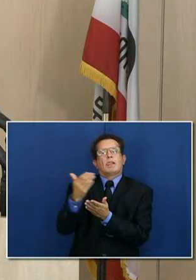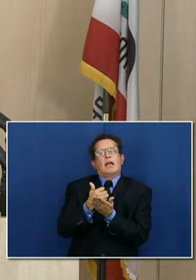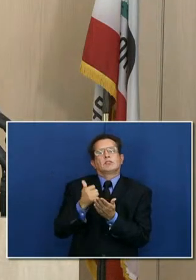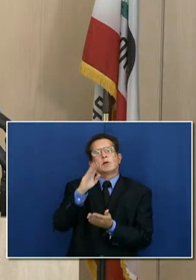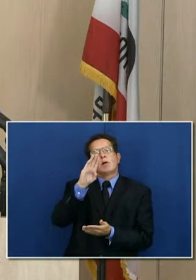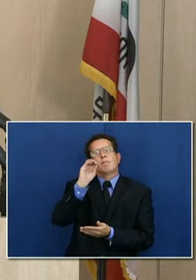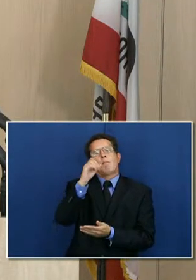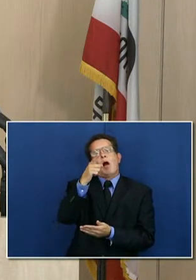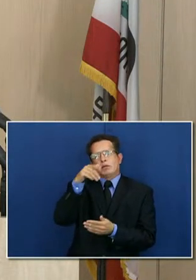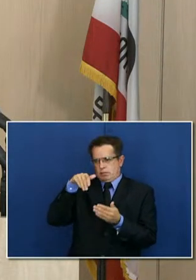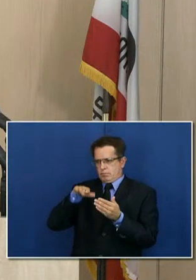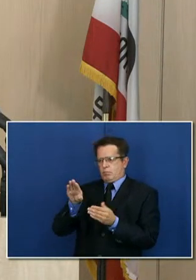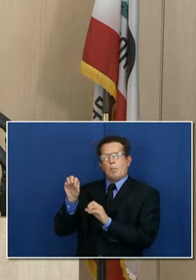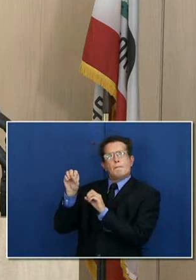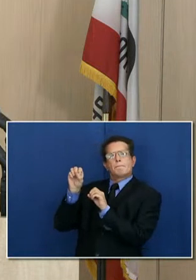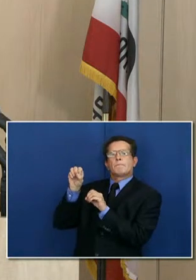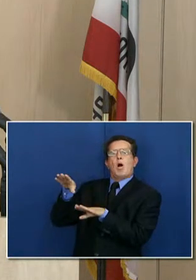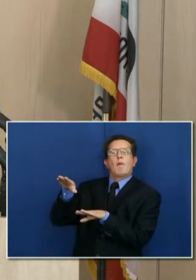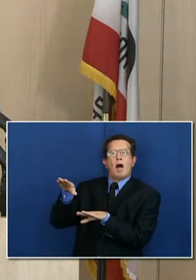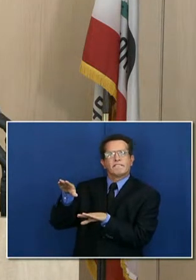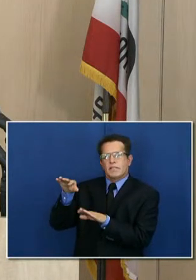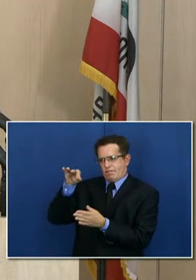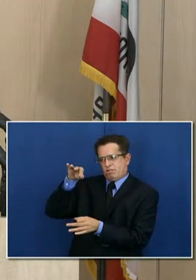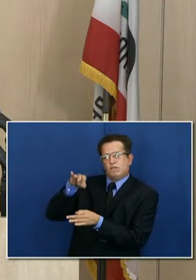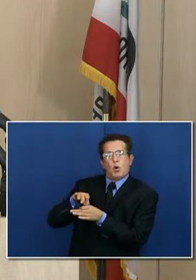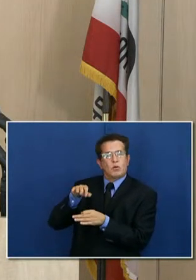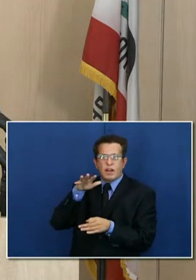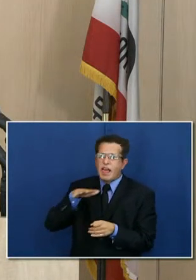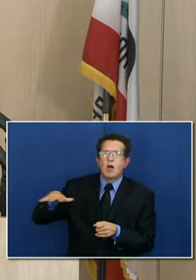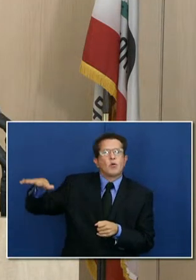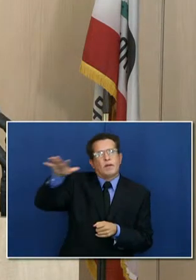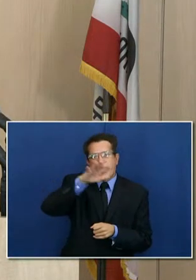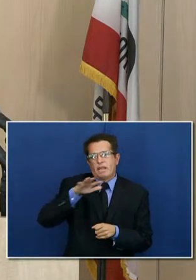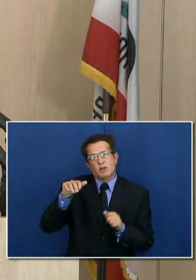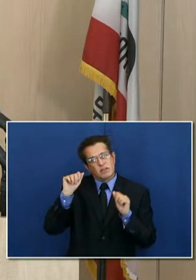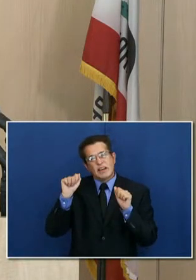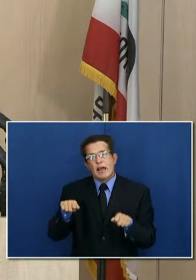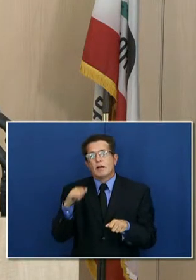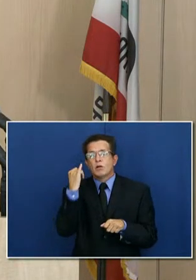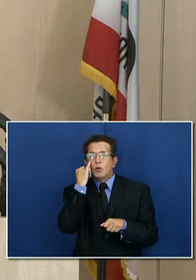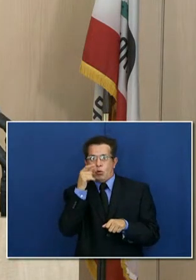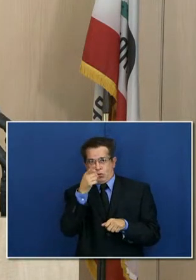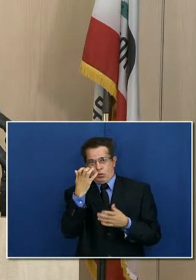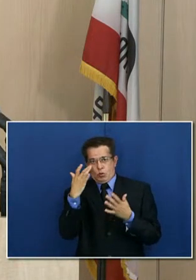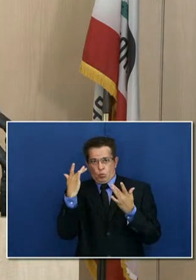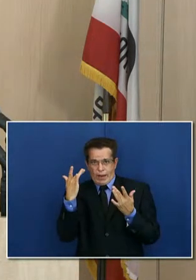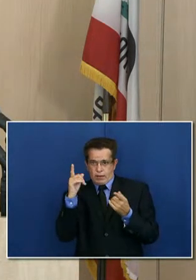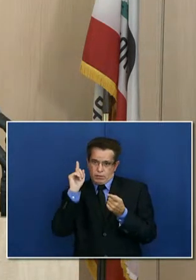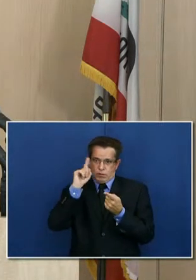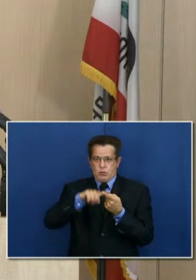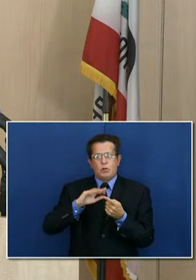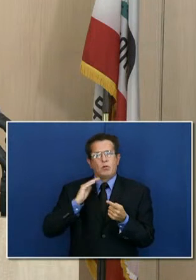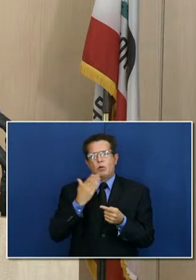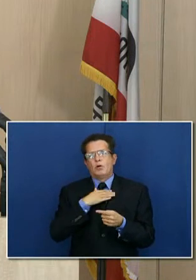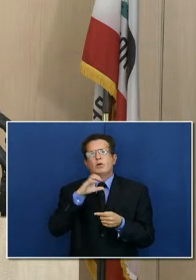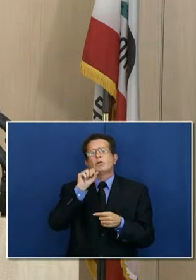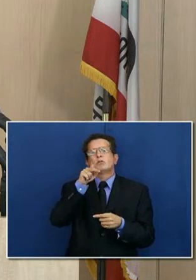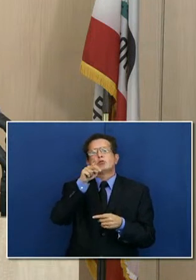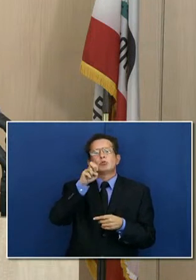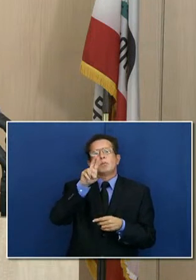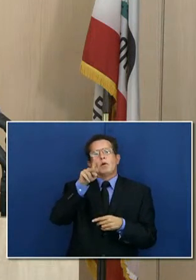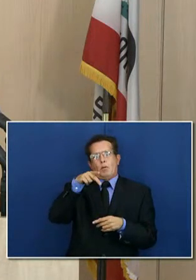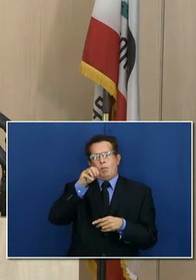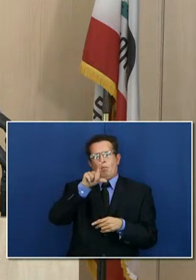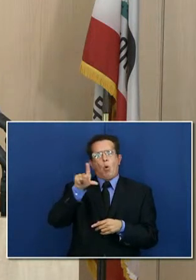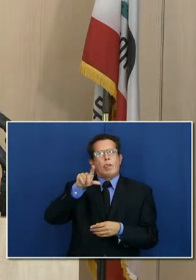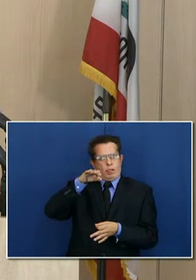there, the 126 mail ballot drop-off locations that are out there, or should you want to wait when our super polling locations are